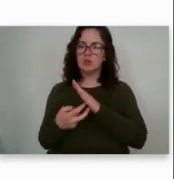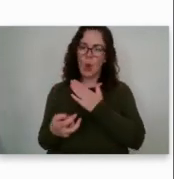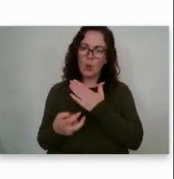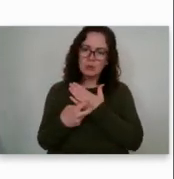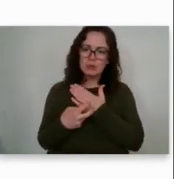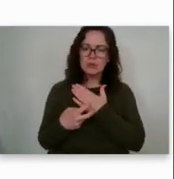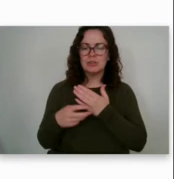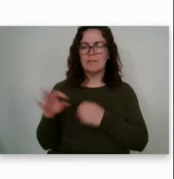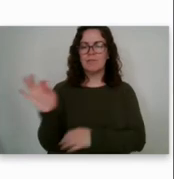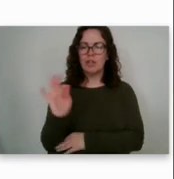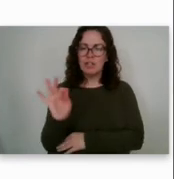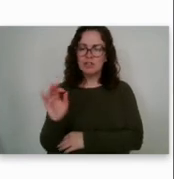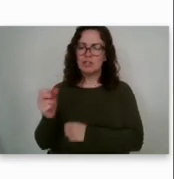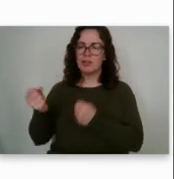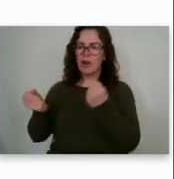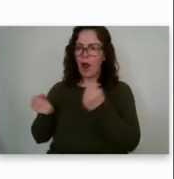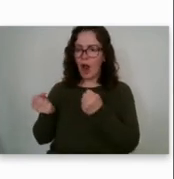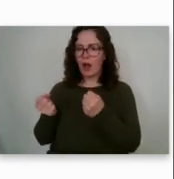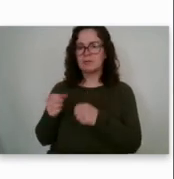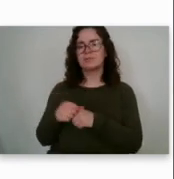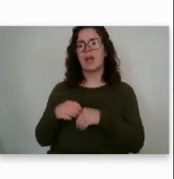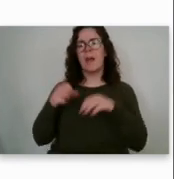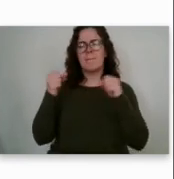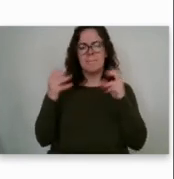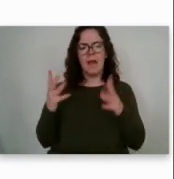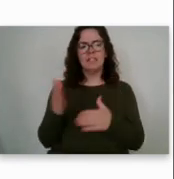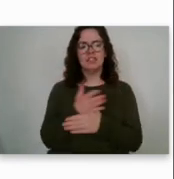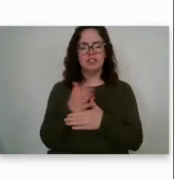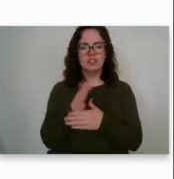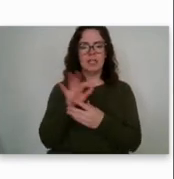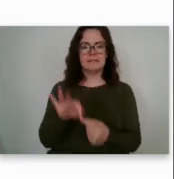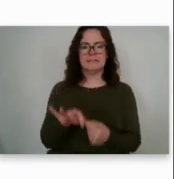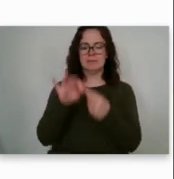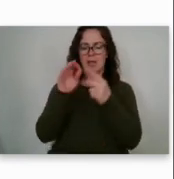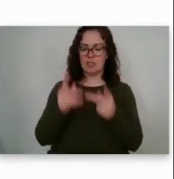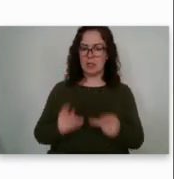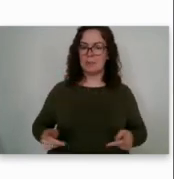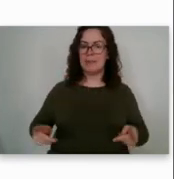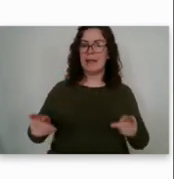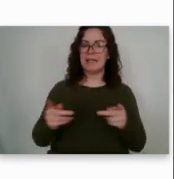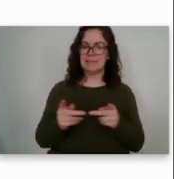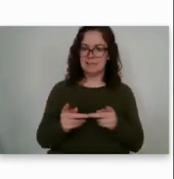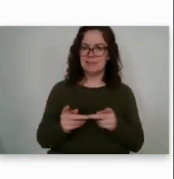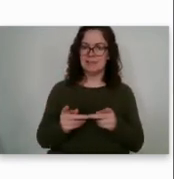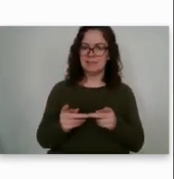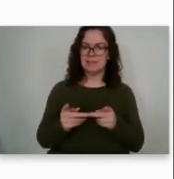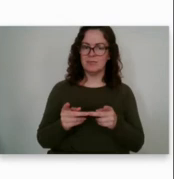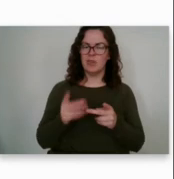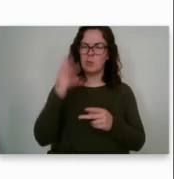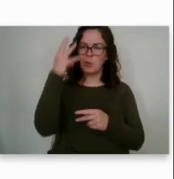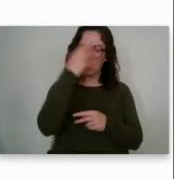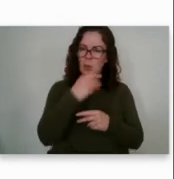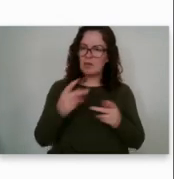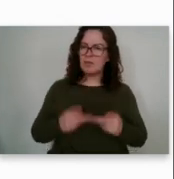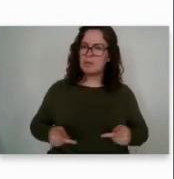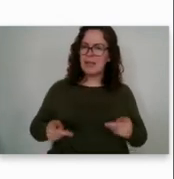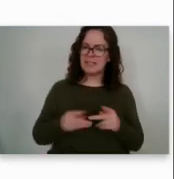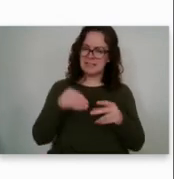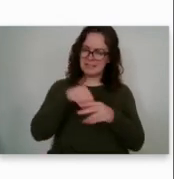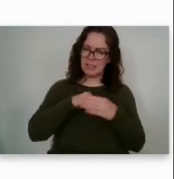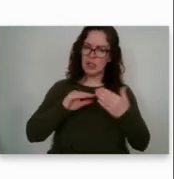case may be. Many share their special places. They share their landmarks with us, the beautiful places that they have